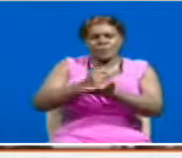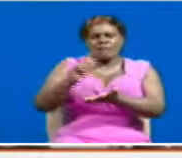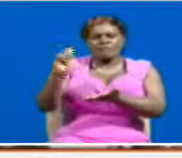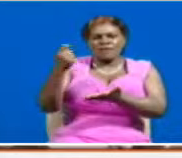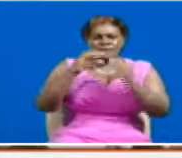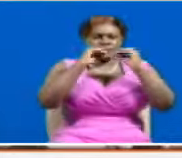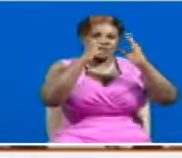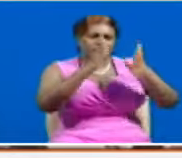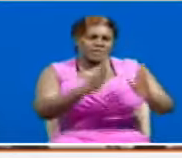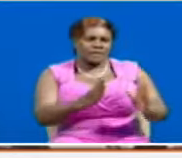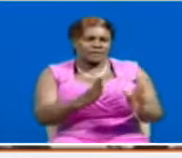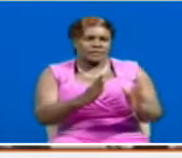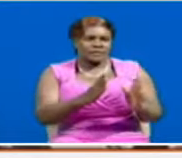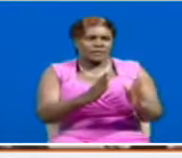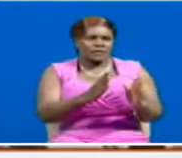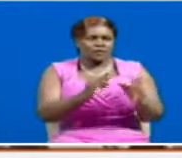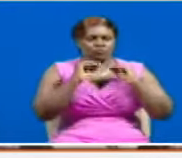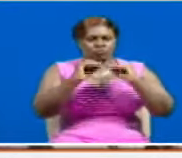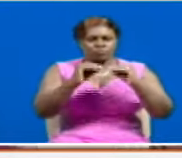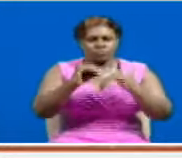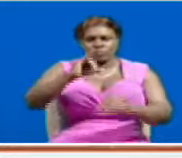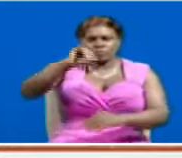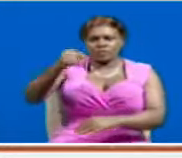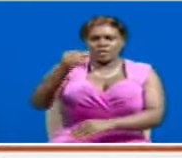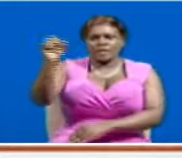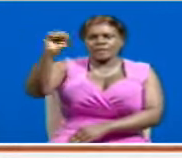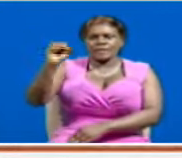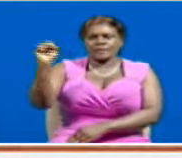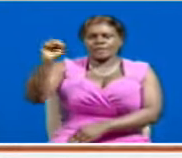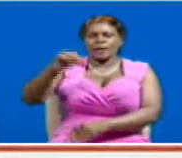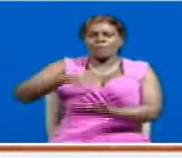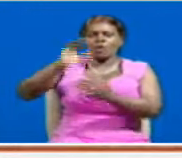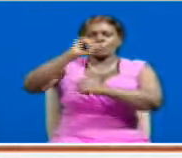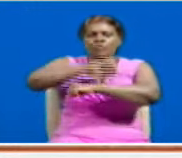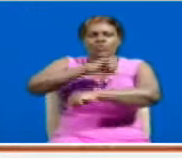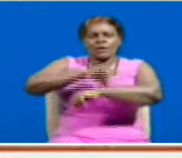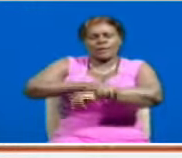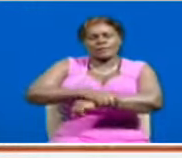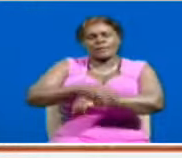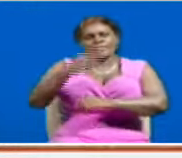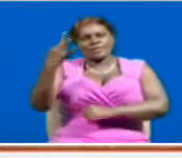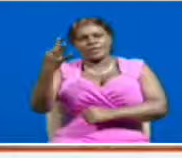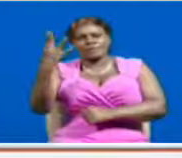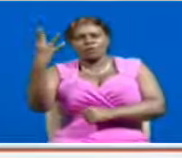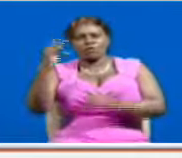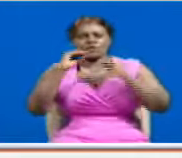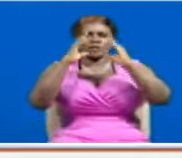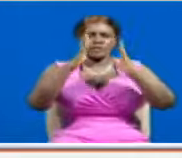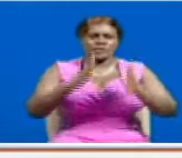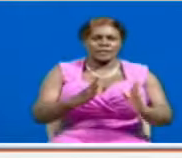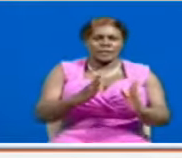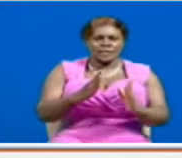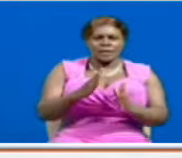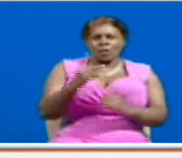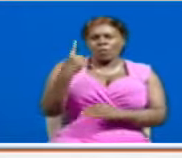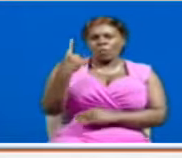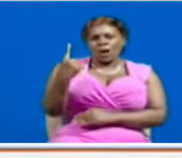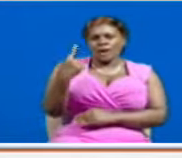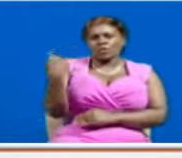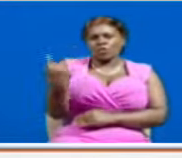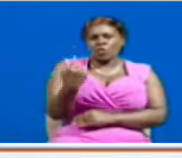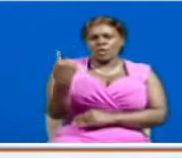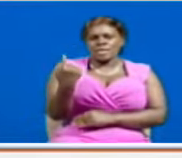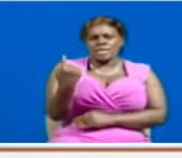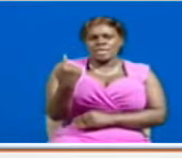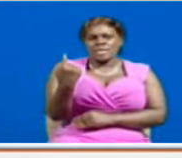ever teachers to handle the junior secondary level. Most schools received between 3 to 4 teachers, of whom only one in